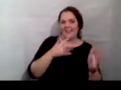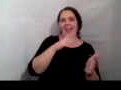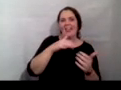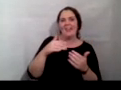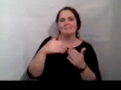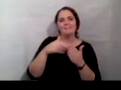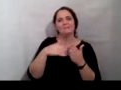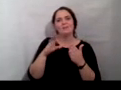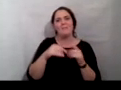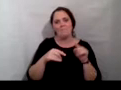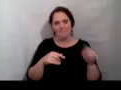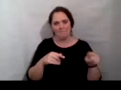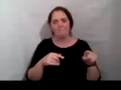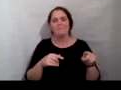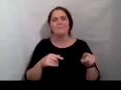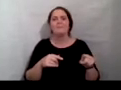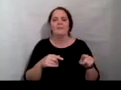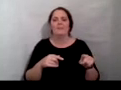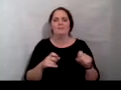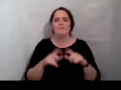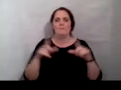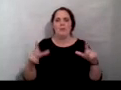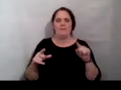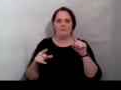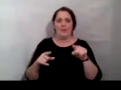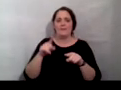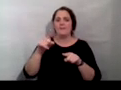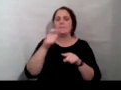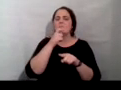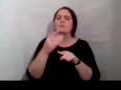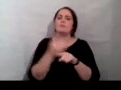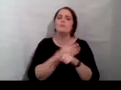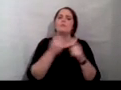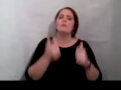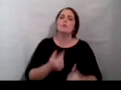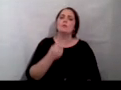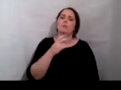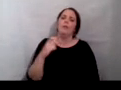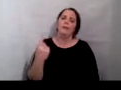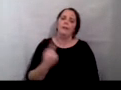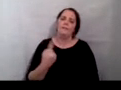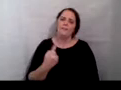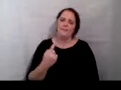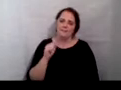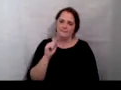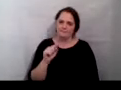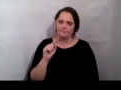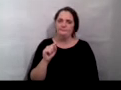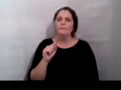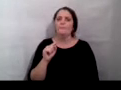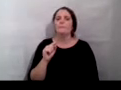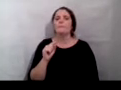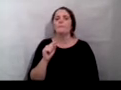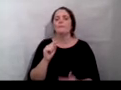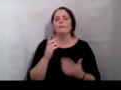ochres from earlier. This is a slightly unusual artwork. It's an earlier one, 2011, in this idiom, and you can